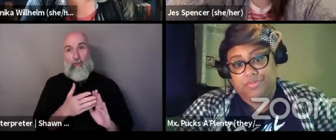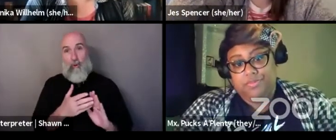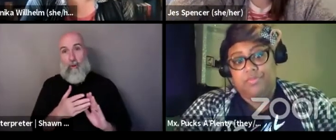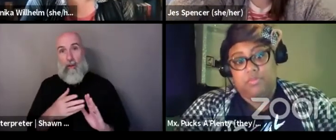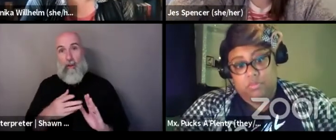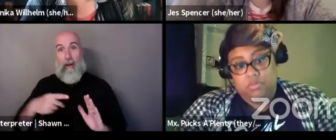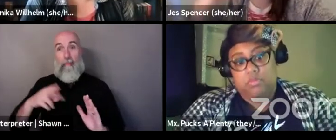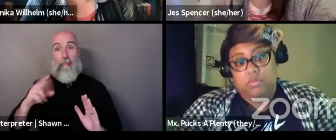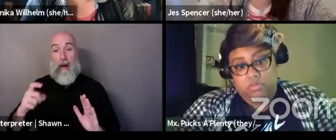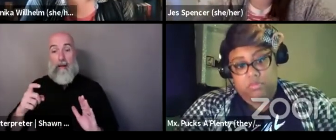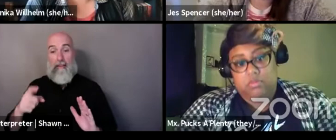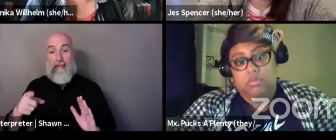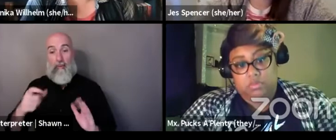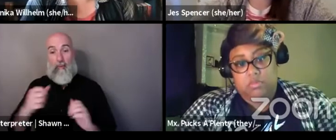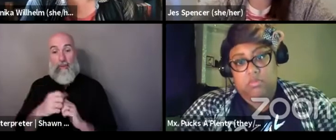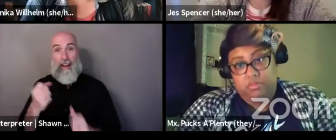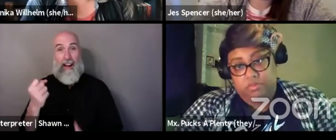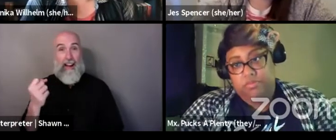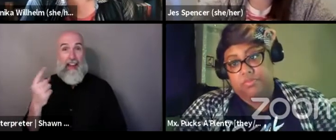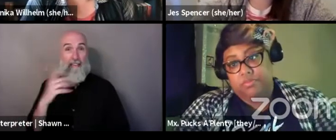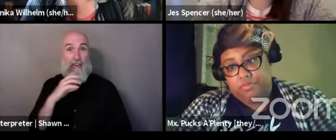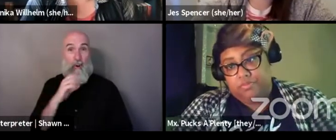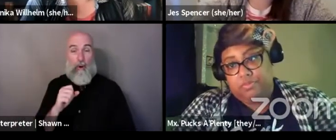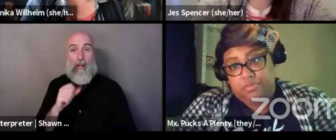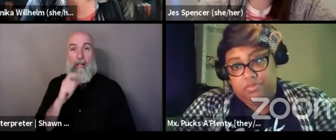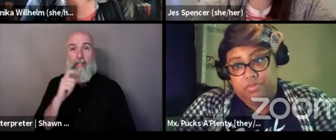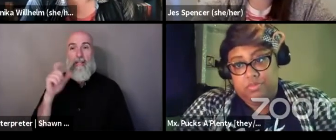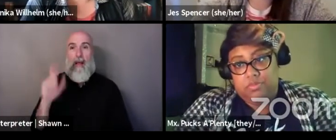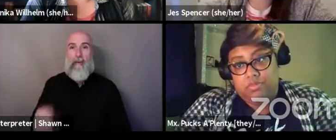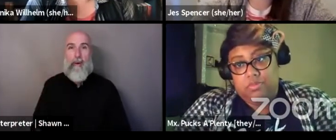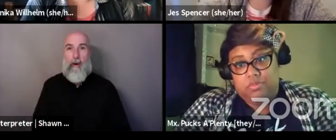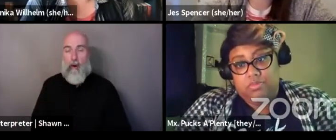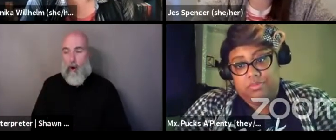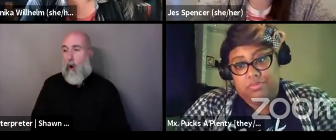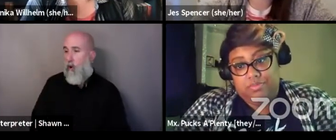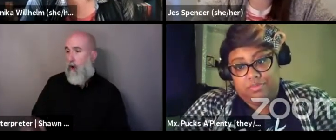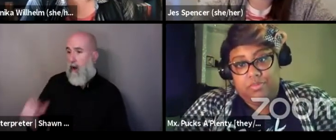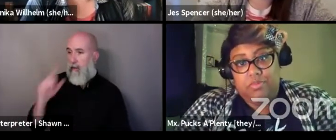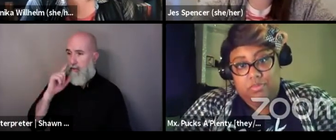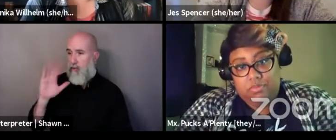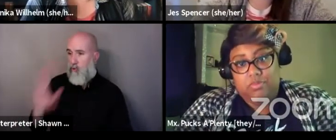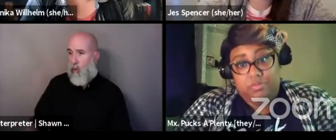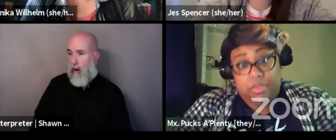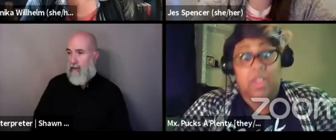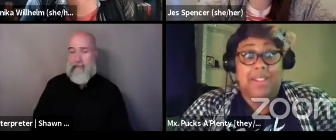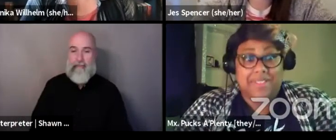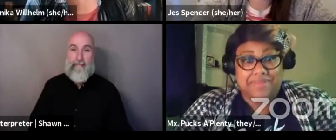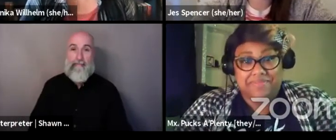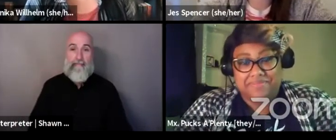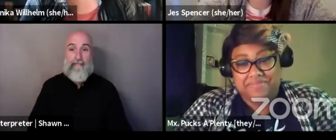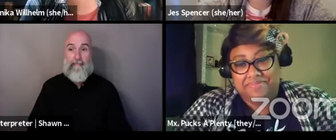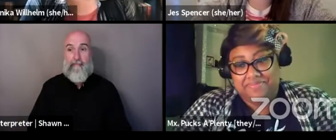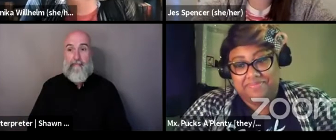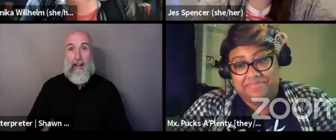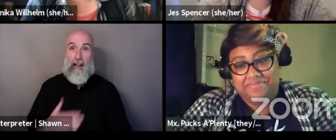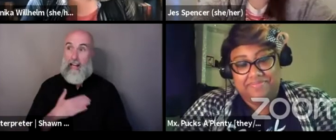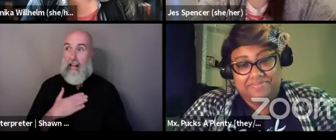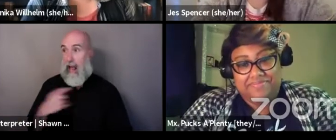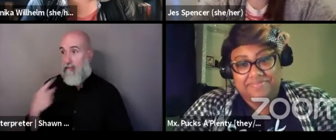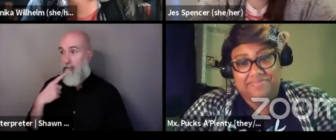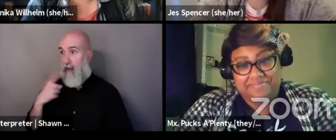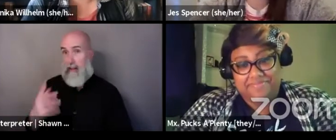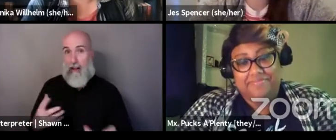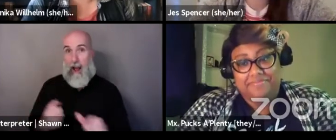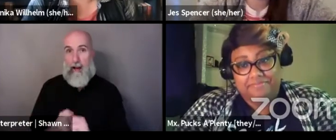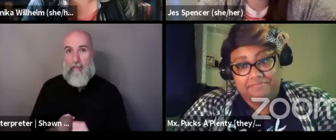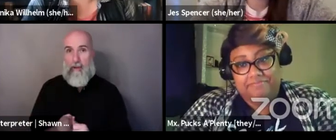an 11-year-old, you know what I mean? Like, it doesn't have to be like, oh yeah, that sounds friggin' great. Glad you caught up, you know?